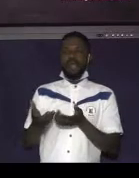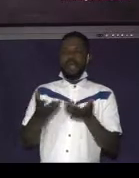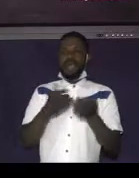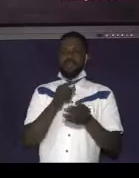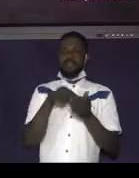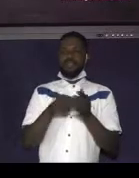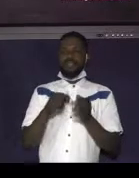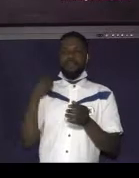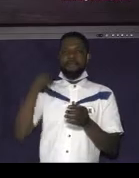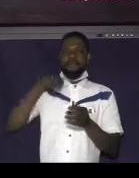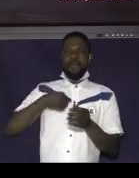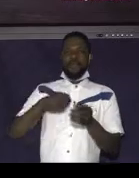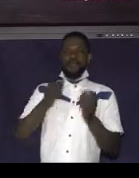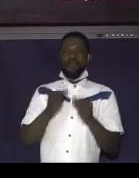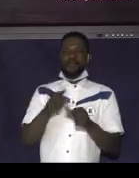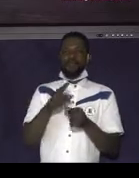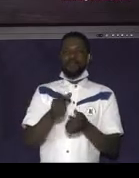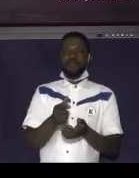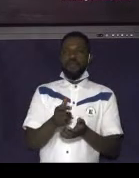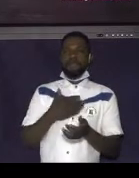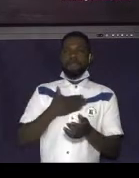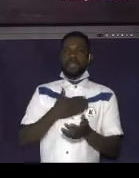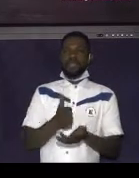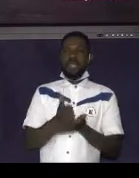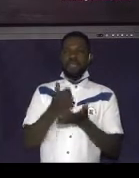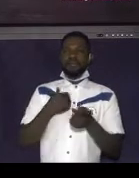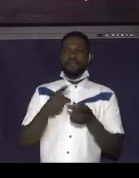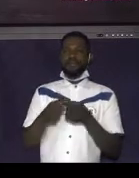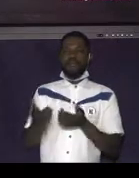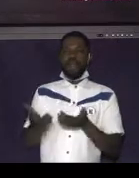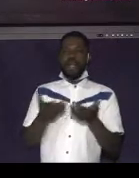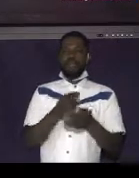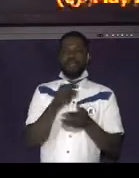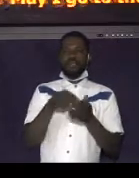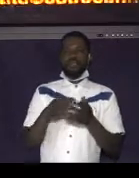bag? Could you please help me to carry this bag?